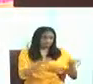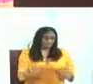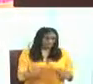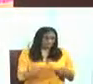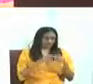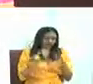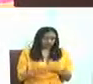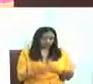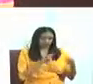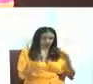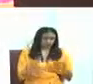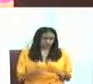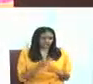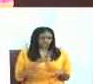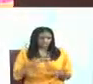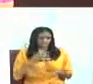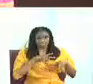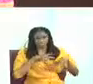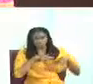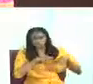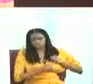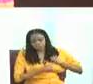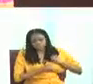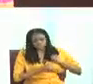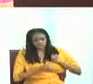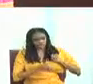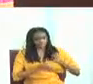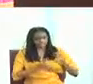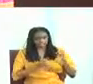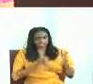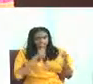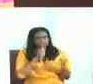to be broken, flawed,